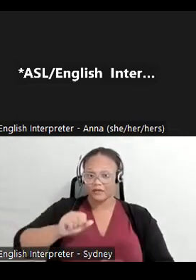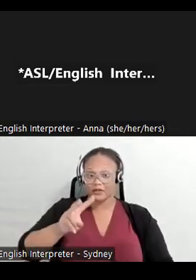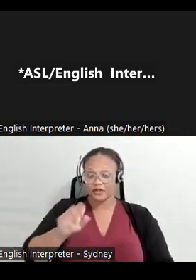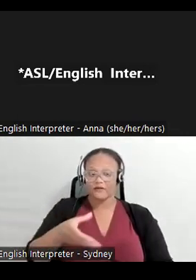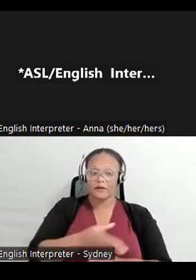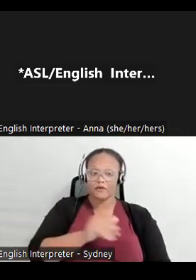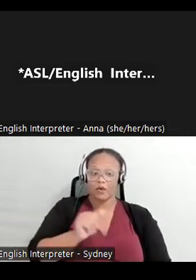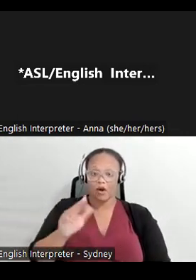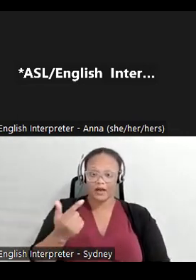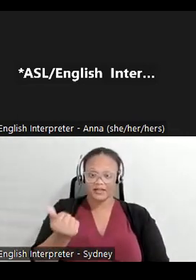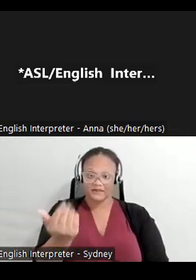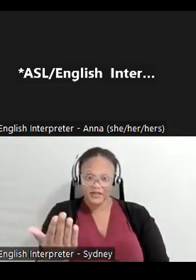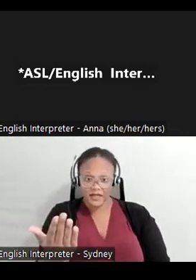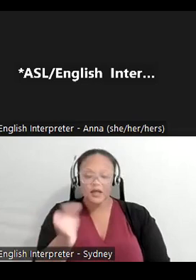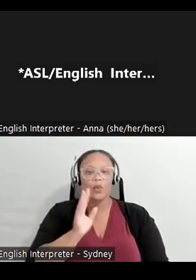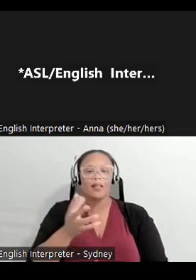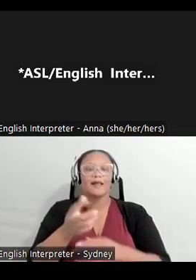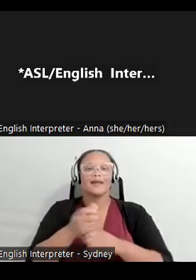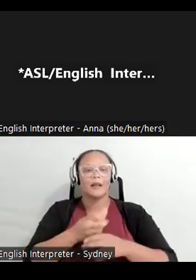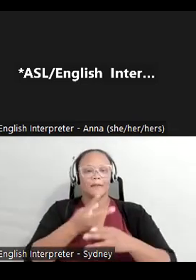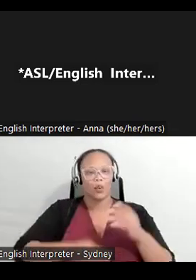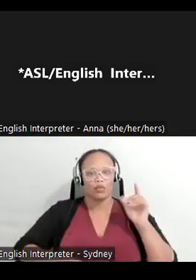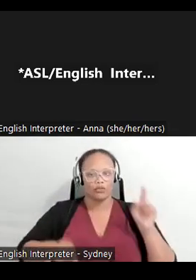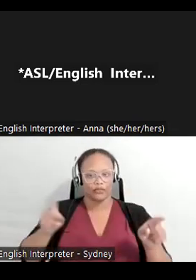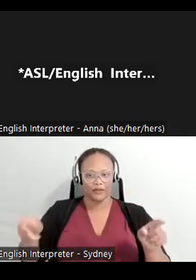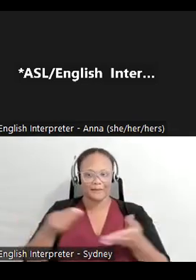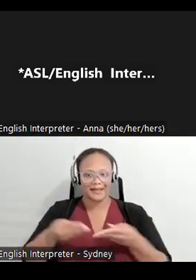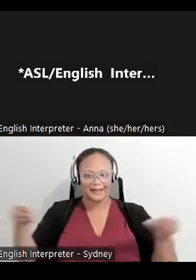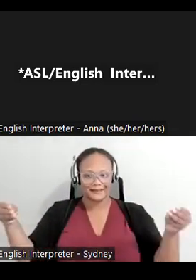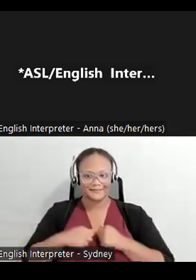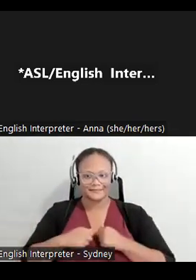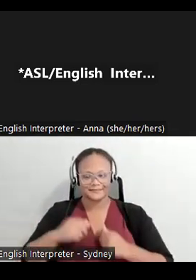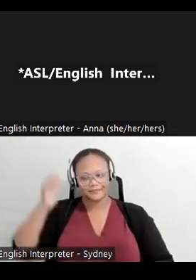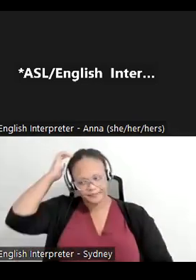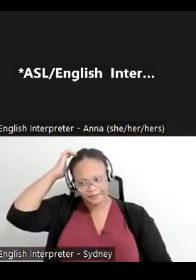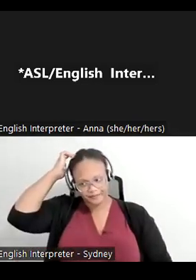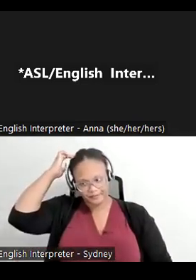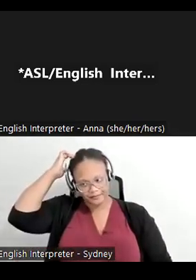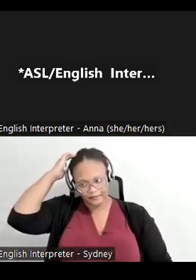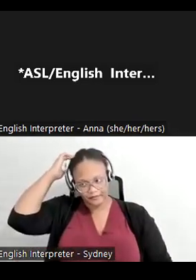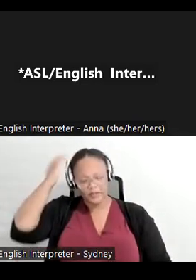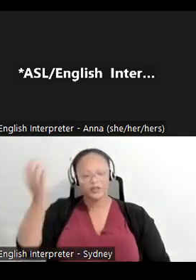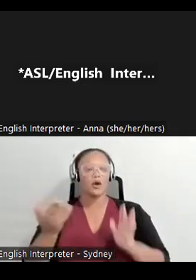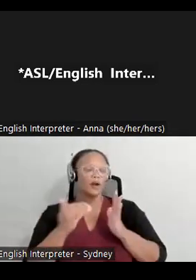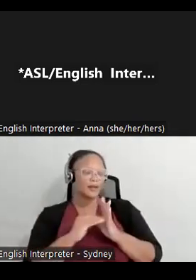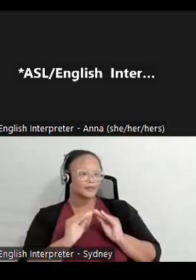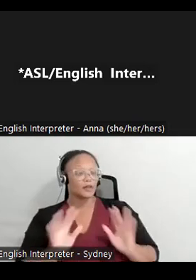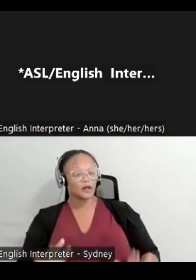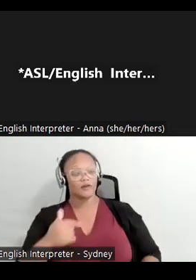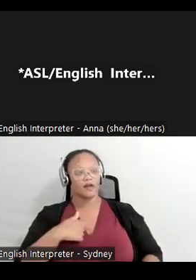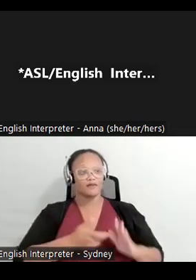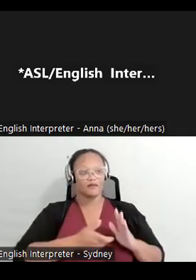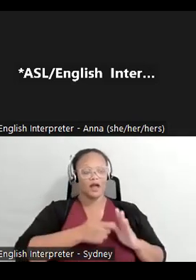they're eligible. Okay, and again, so if I automatically receive the AB 179, I will automatically receive